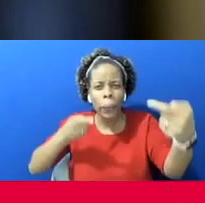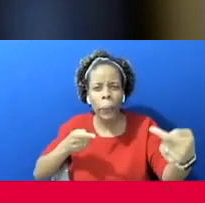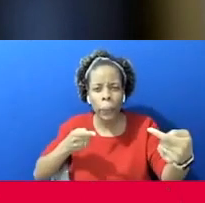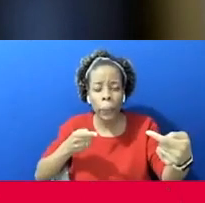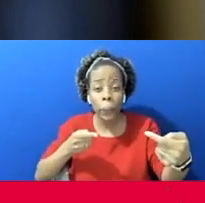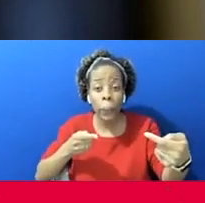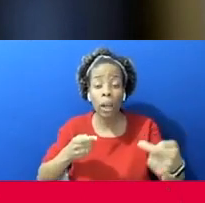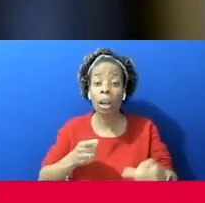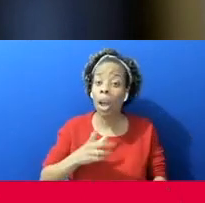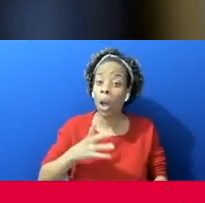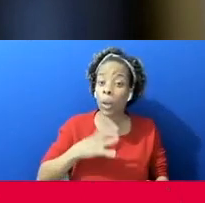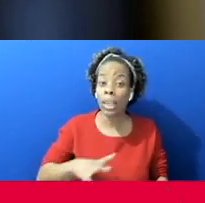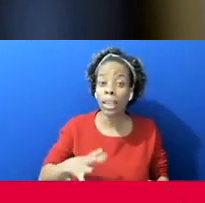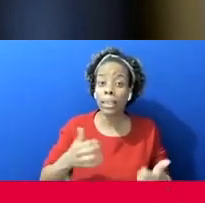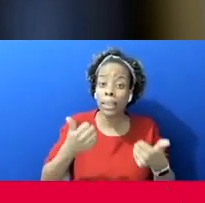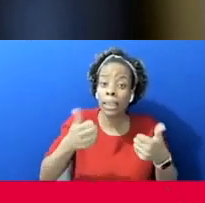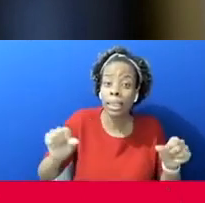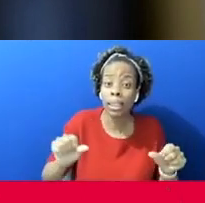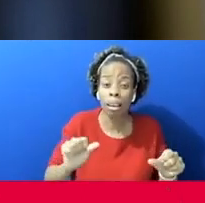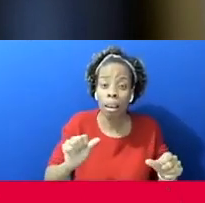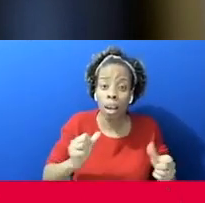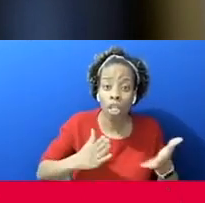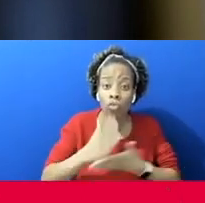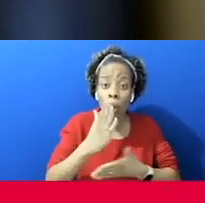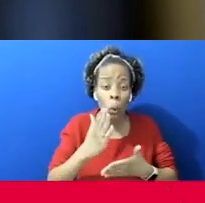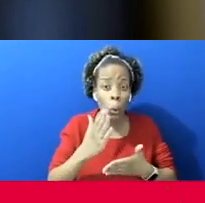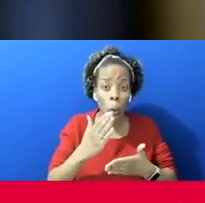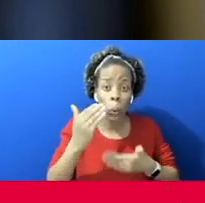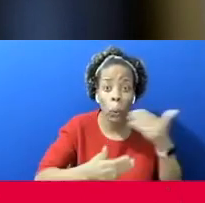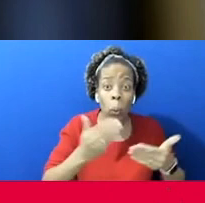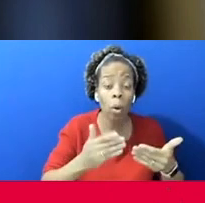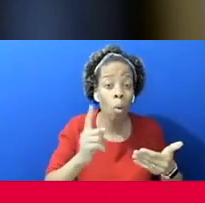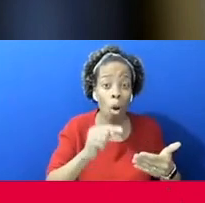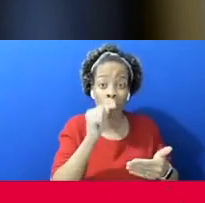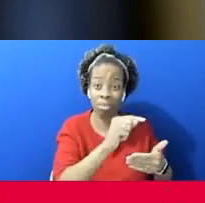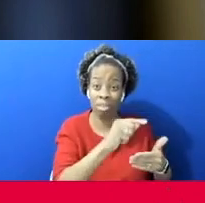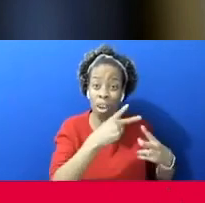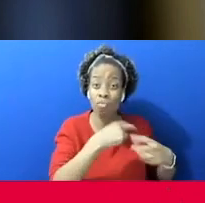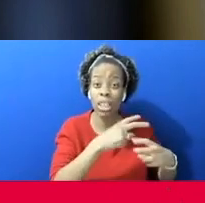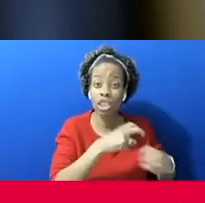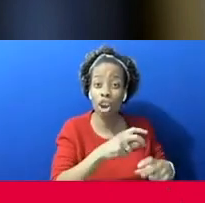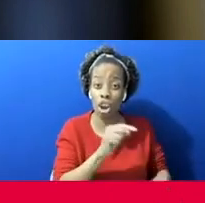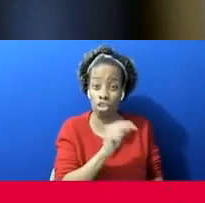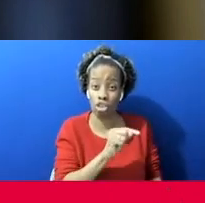fix is the research issue in the first place. If we need to be able to factually check other people.